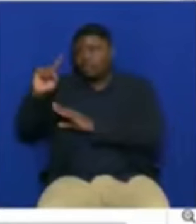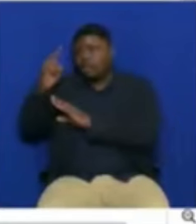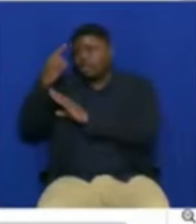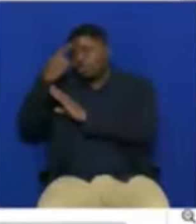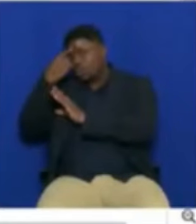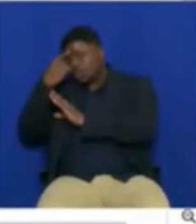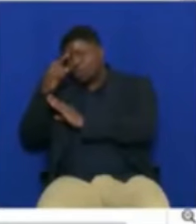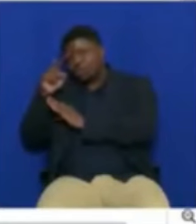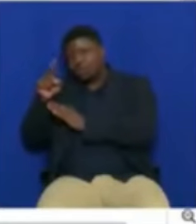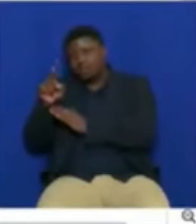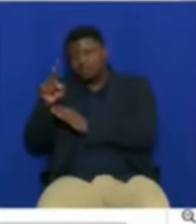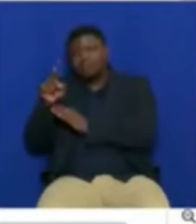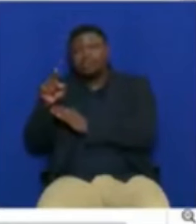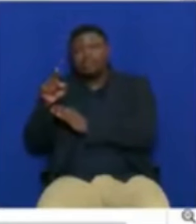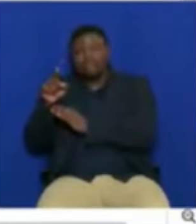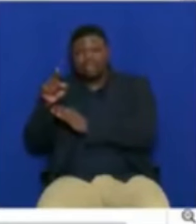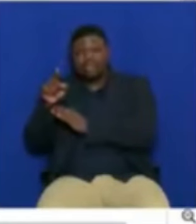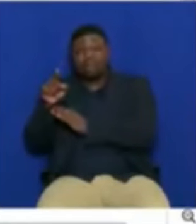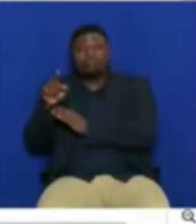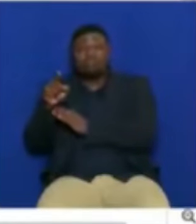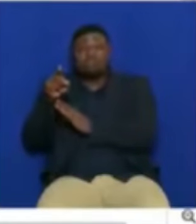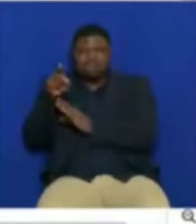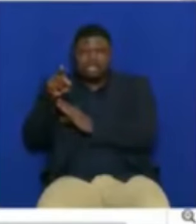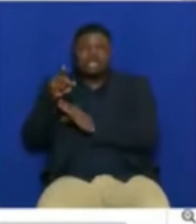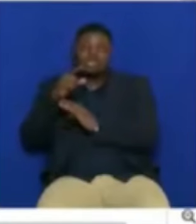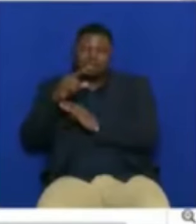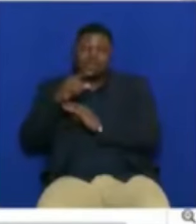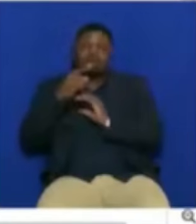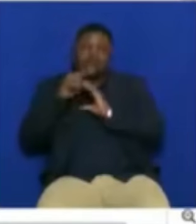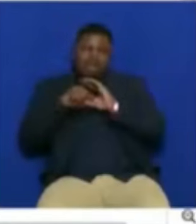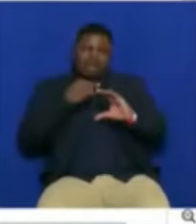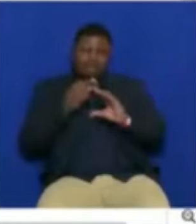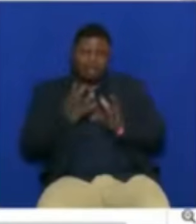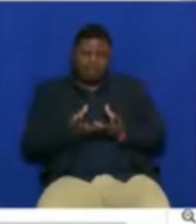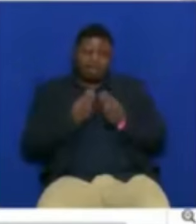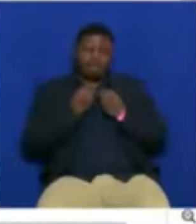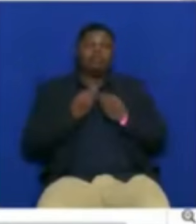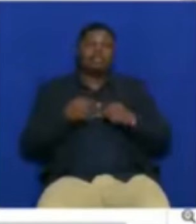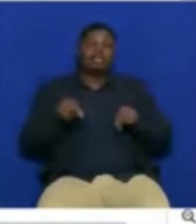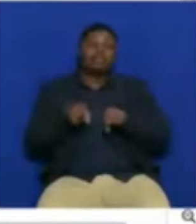it is being acted upon, and eventually by